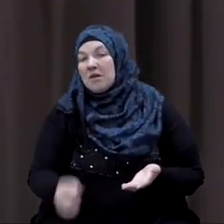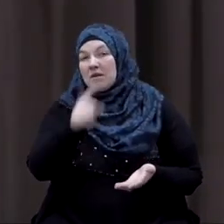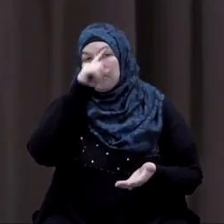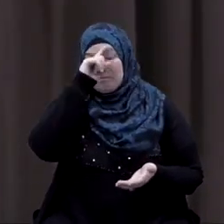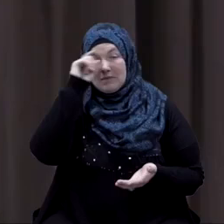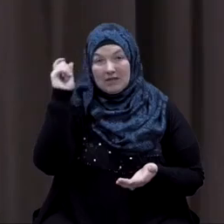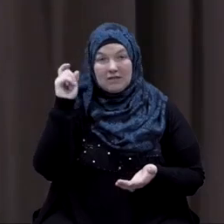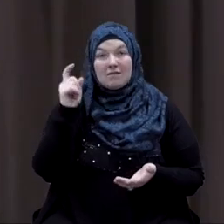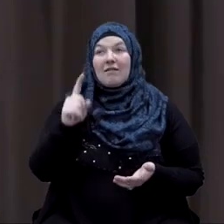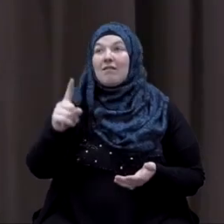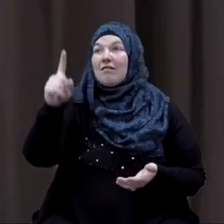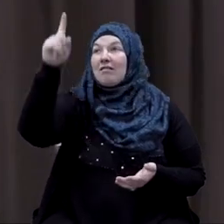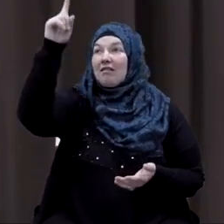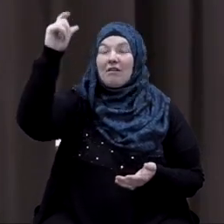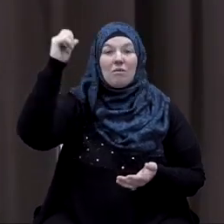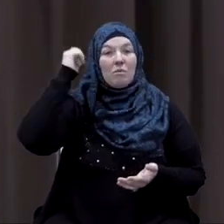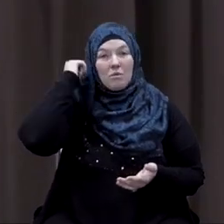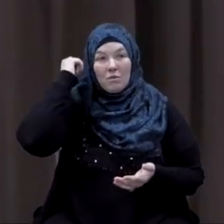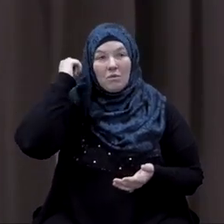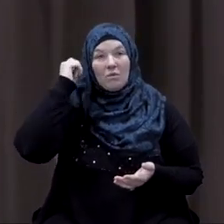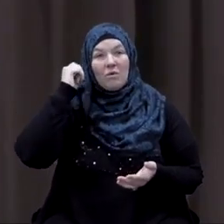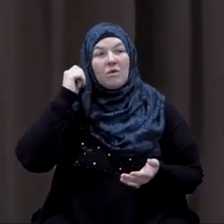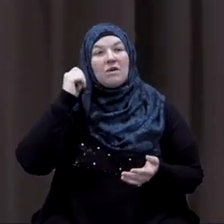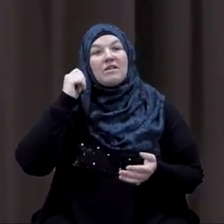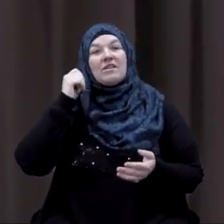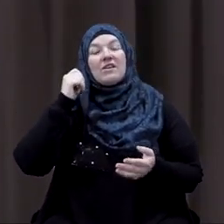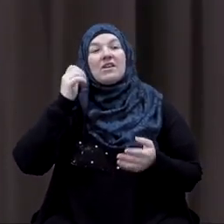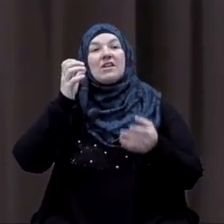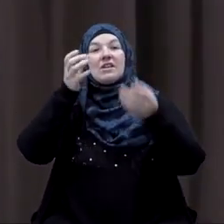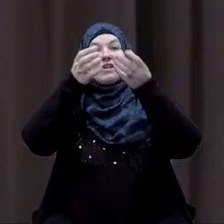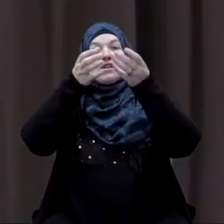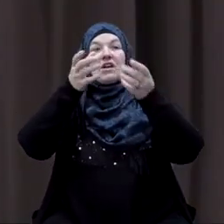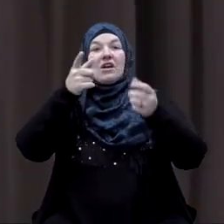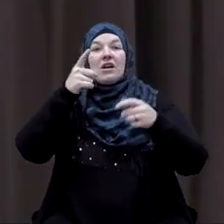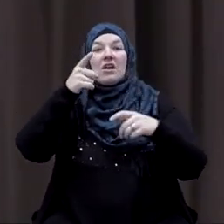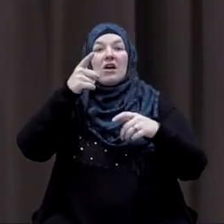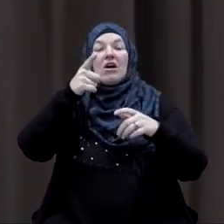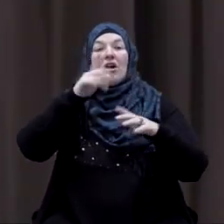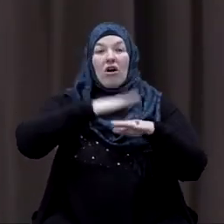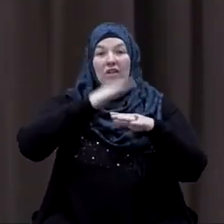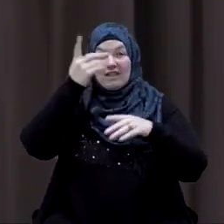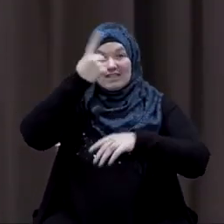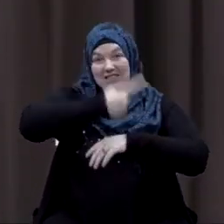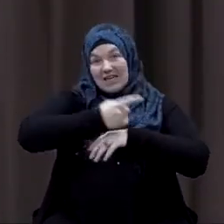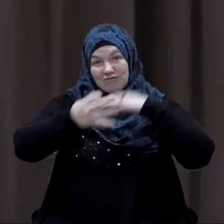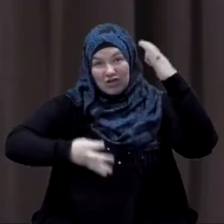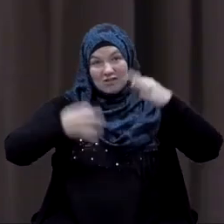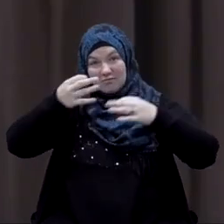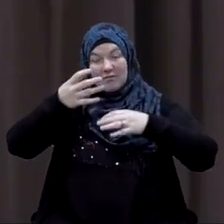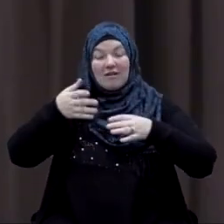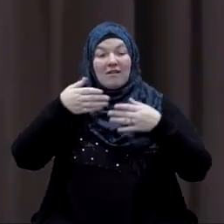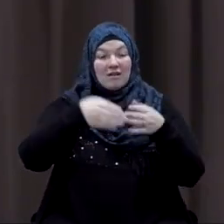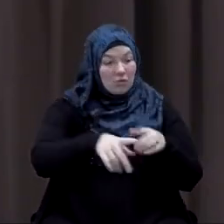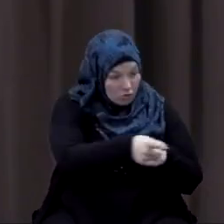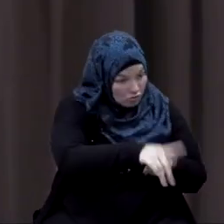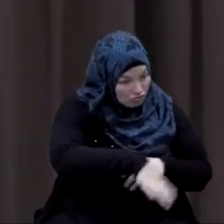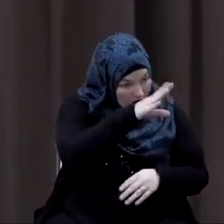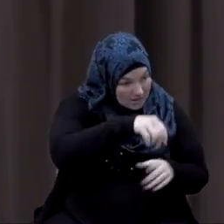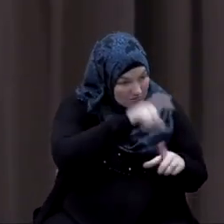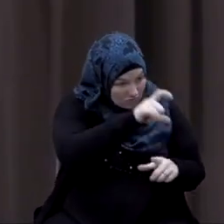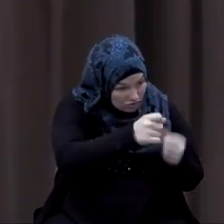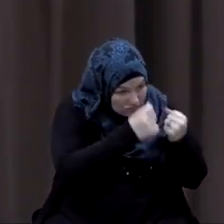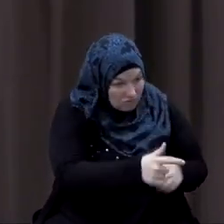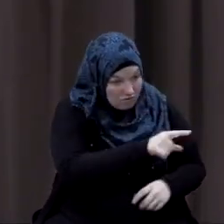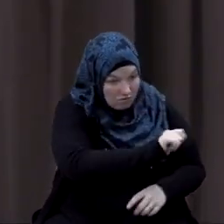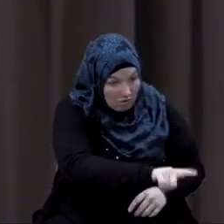Because Allah subhanahu wa ta'ala is not going to divide people in the hereafter, say, were you raised in a Muslim society? Were you raised in a non-Muslim society? No. Are